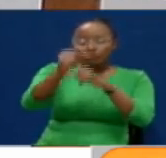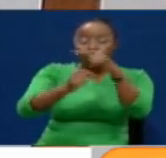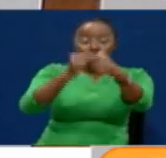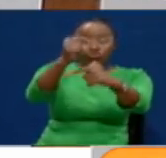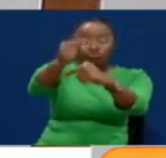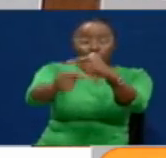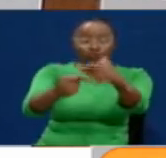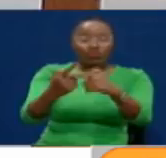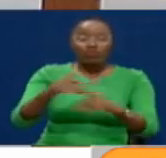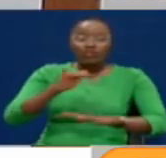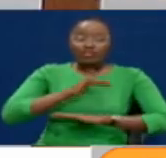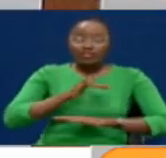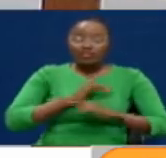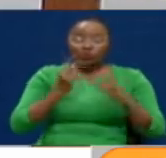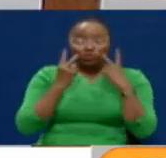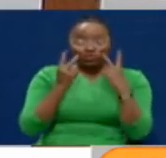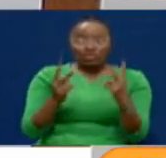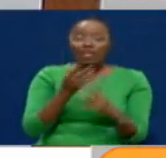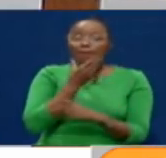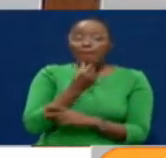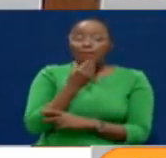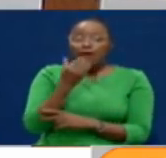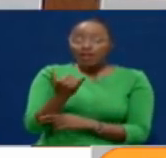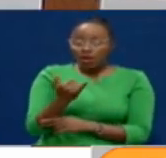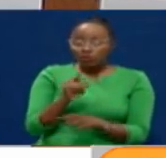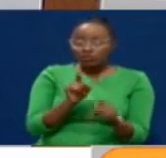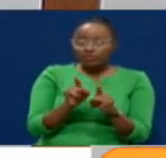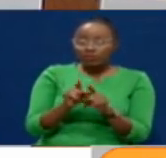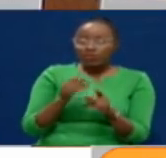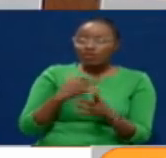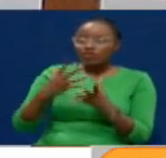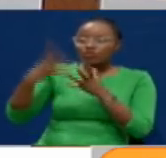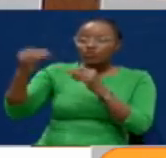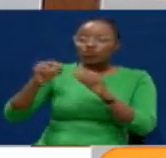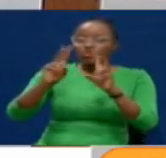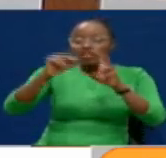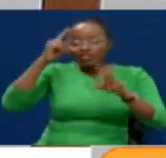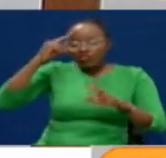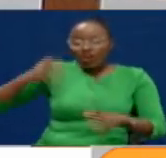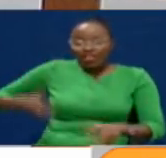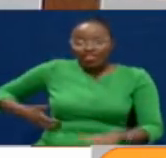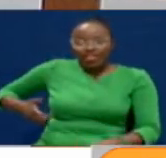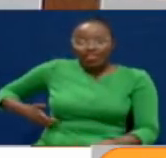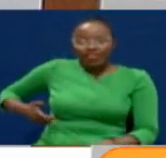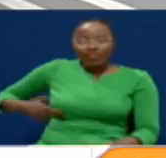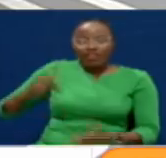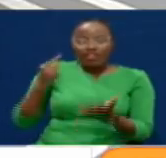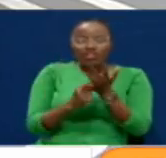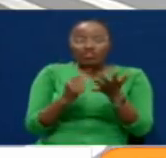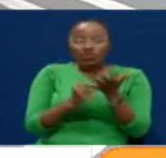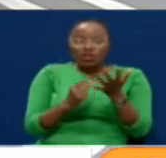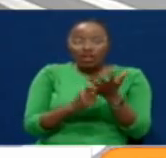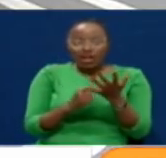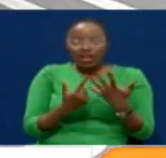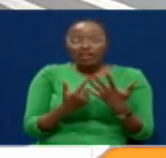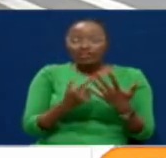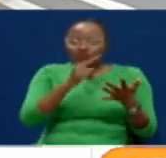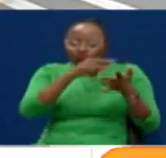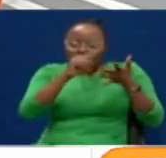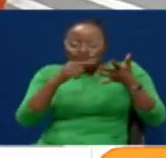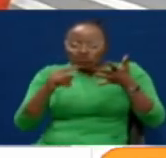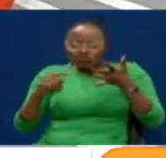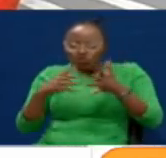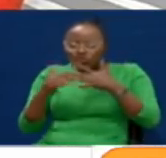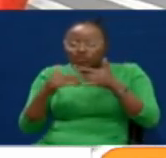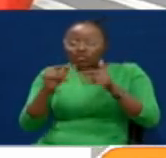just satisfying to see him. Now he's going to look for gorillas in Uganda. Look at that. You know, ticking off the bucket list. Yeah. So, ticking it off. And let me